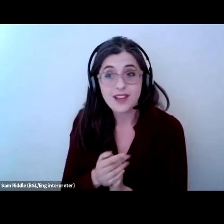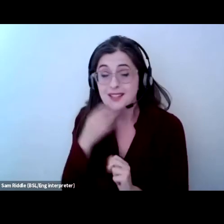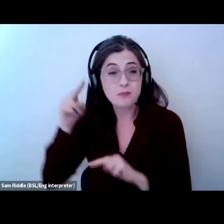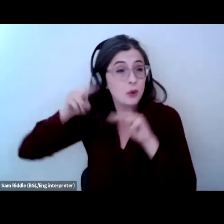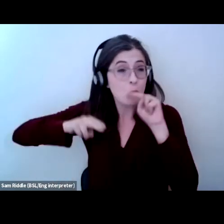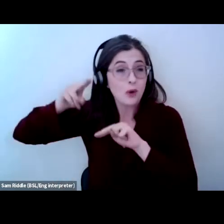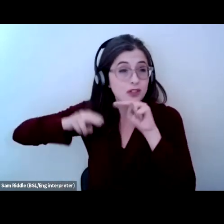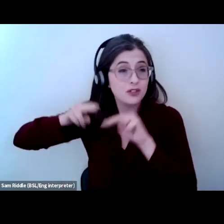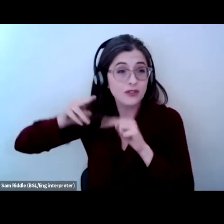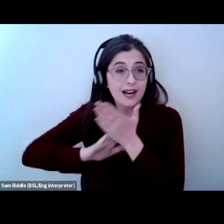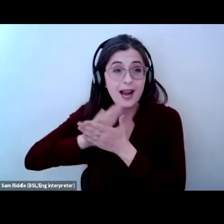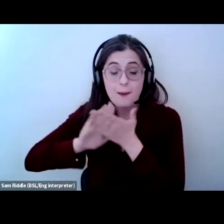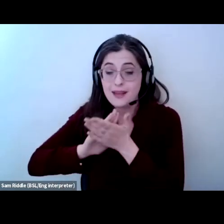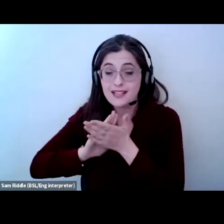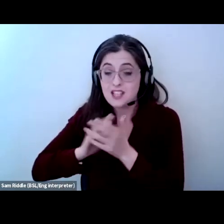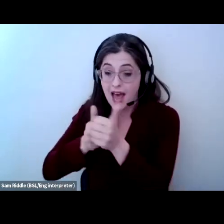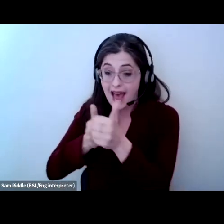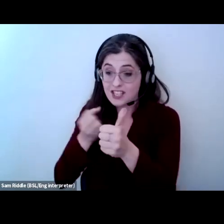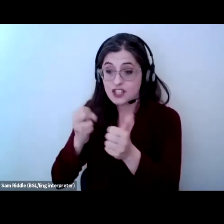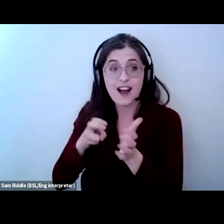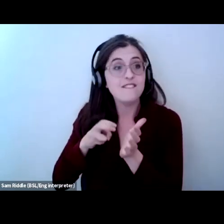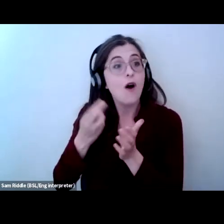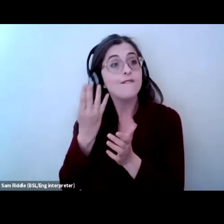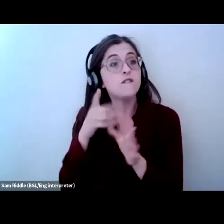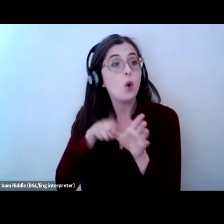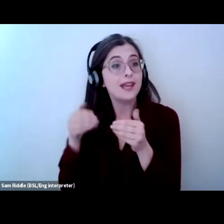end up with a contract for 4 years, leaving the